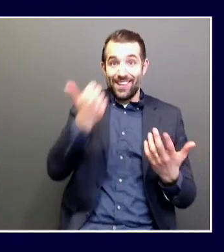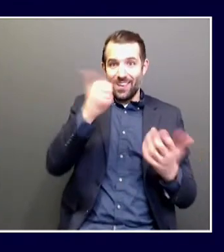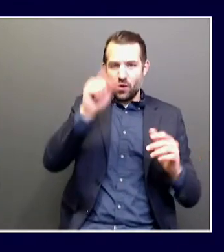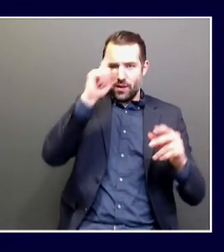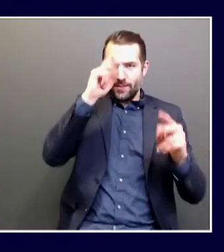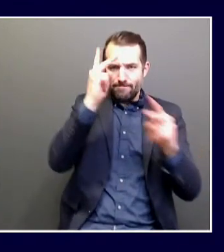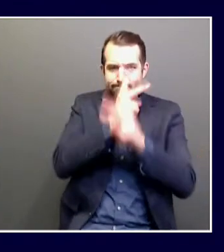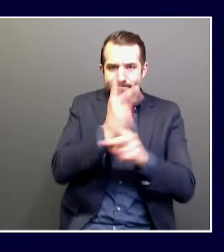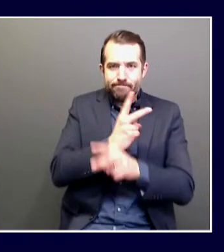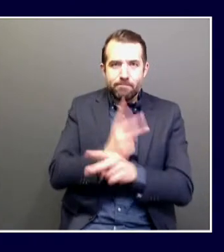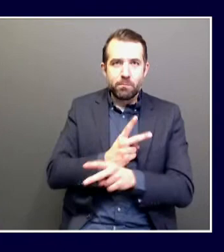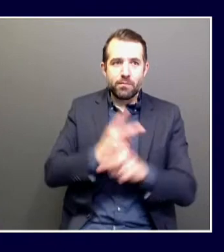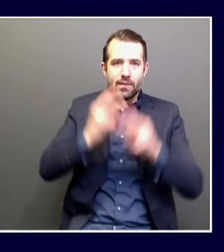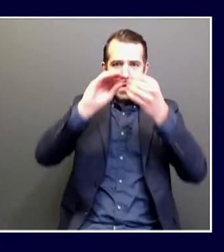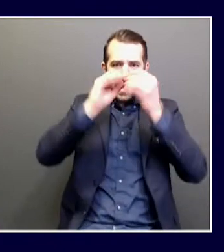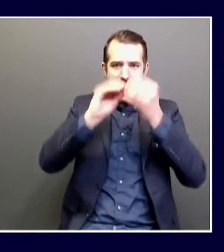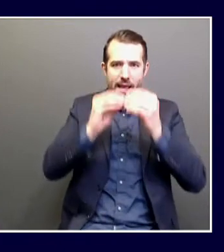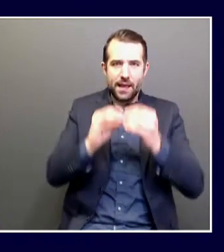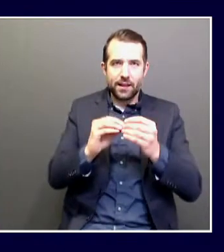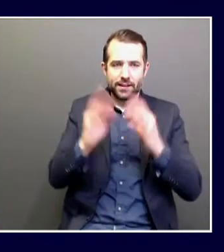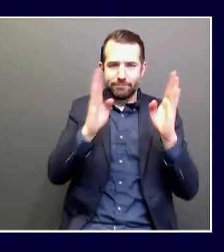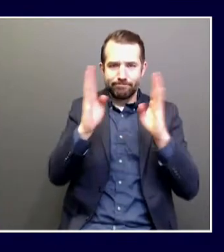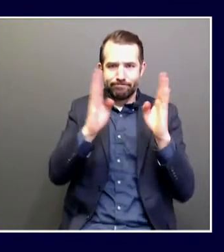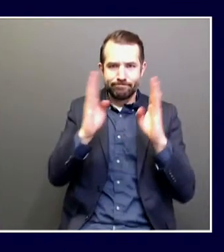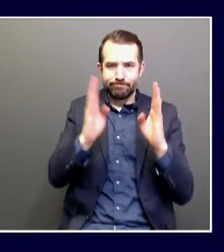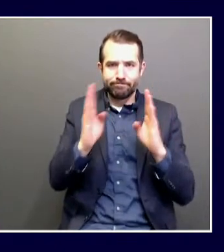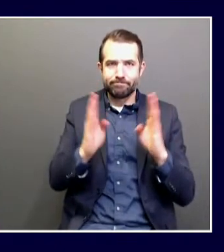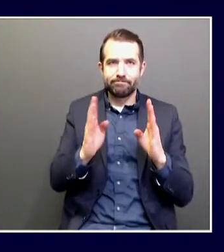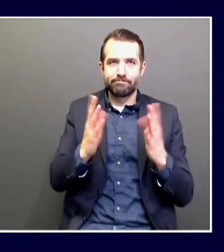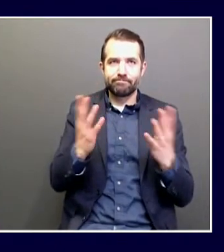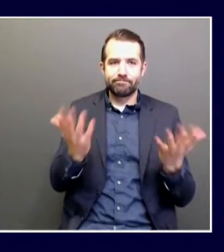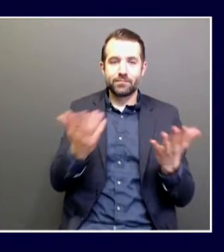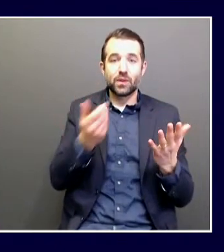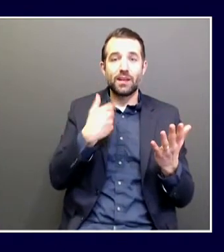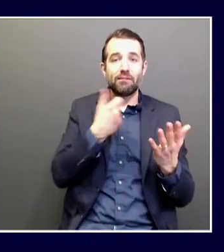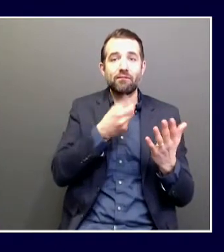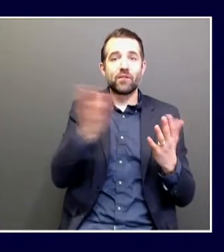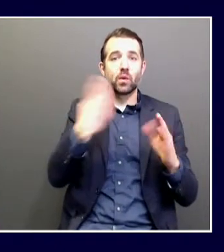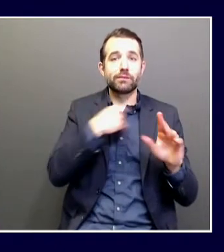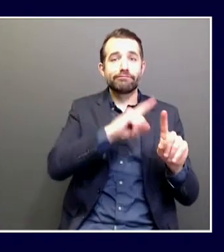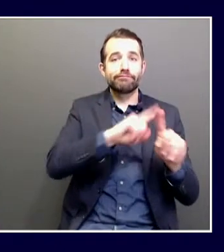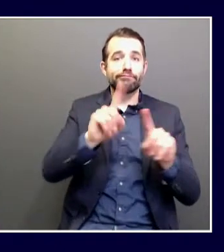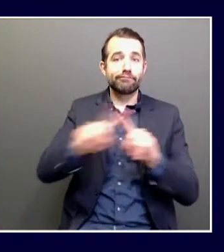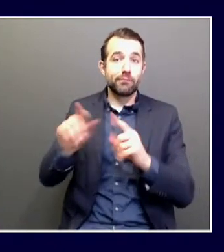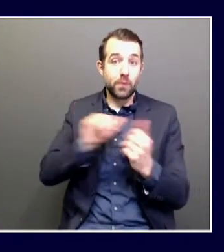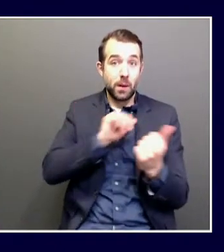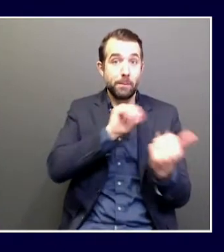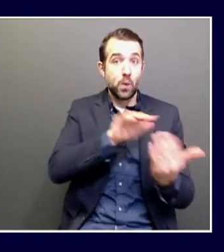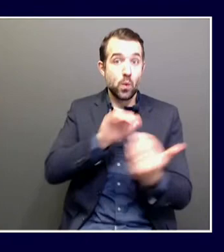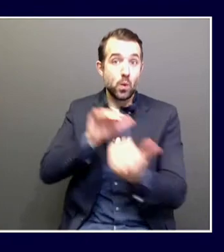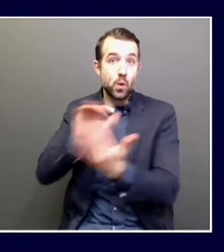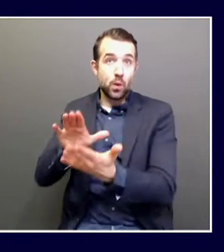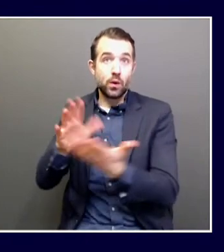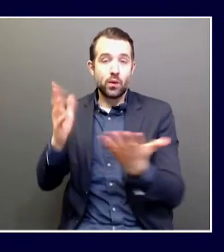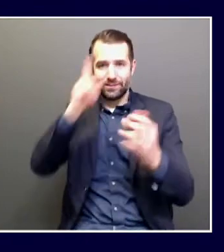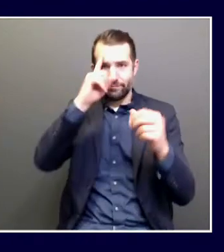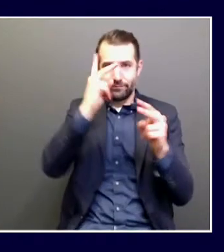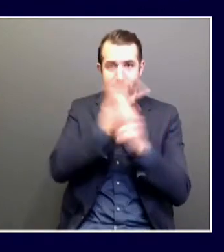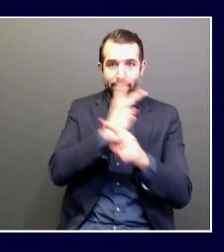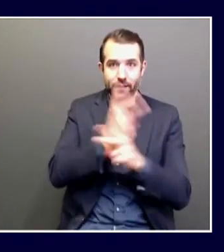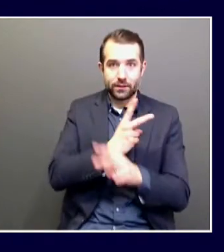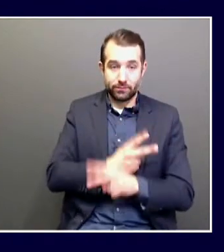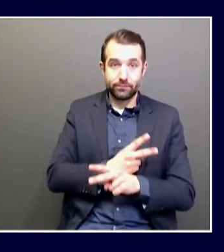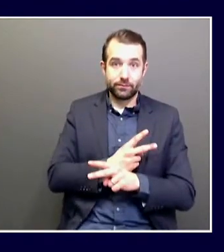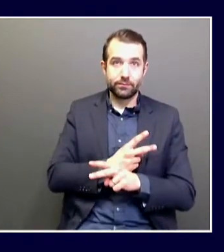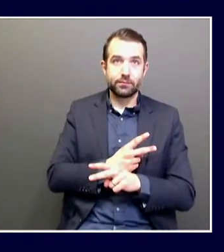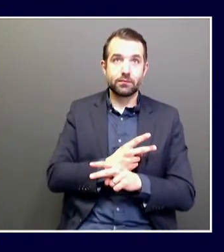pandemic. There are different models that we use to interpolate what might be going on in the pandemic based on the fact that in